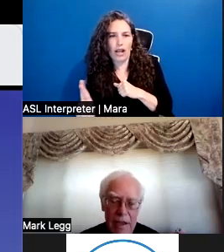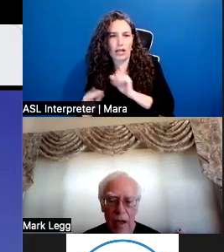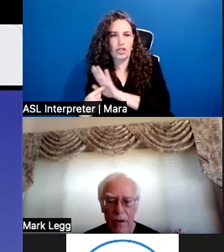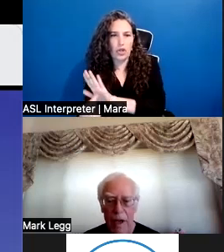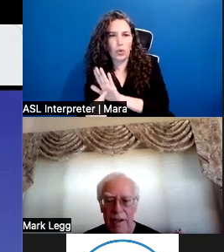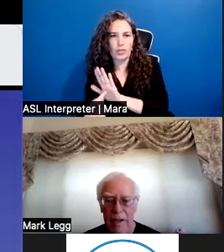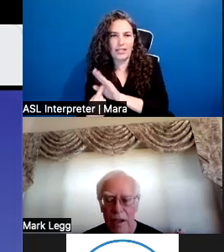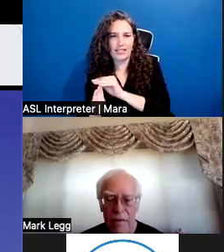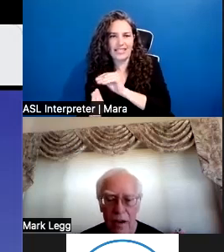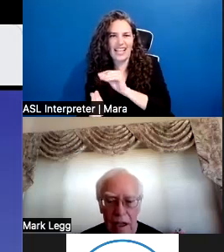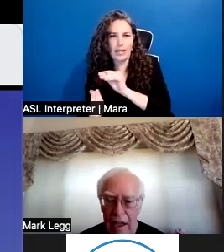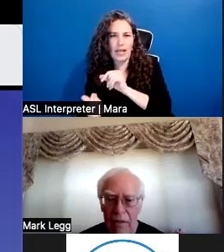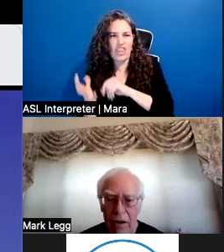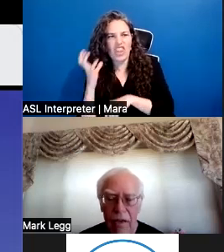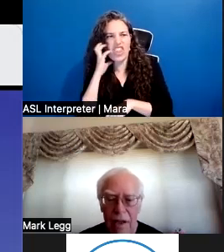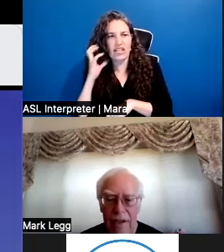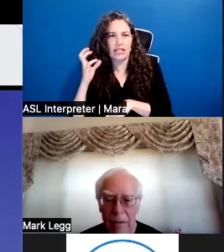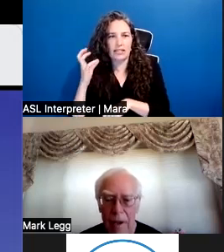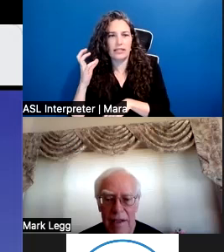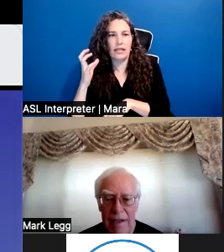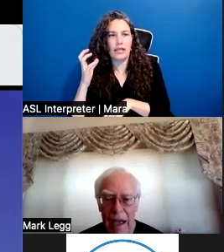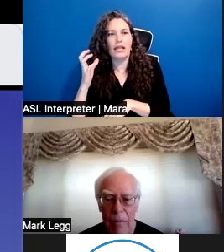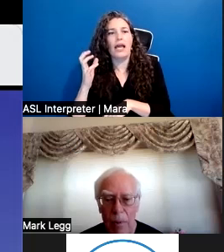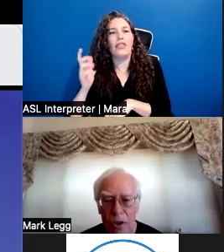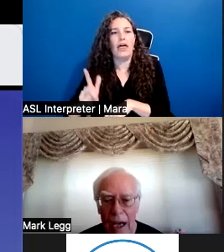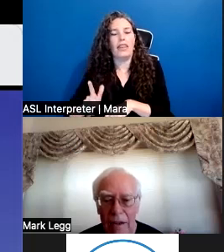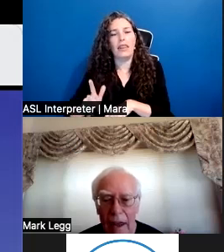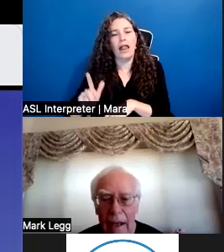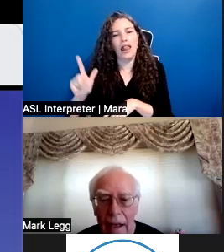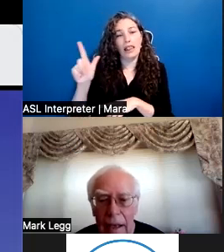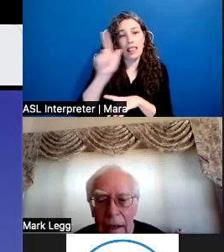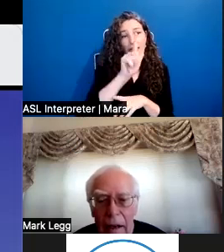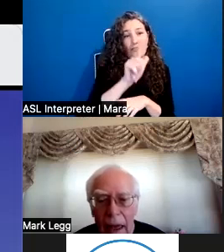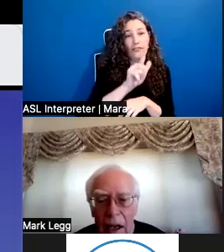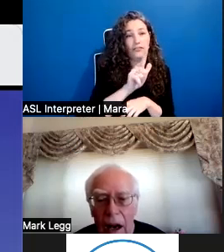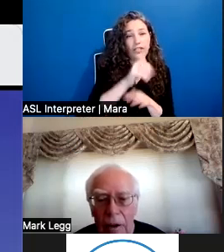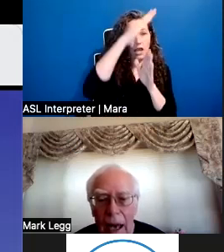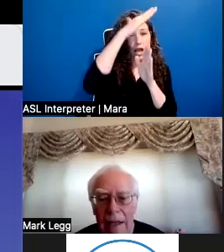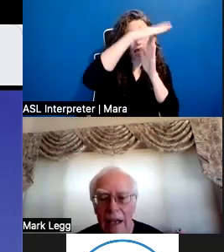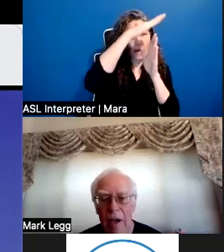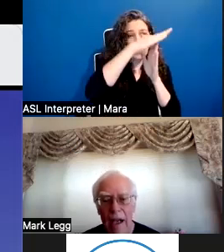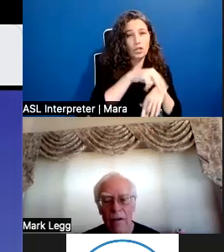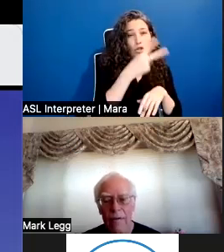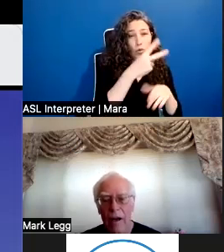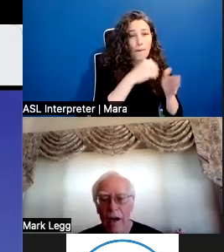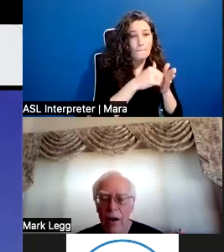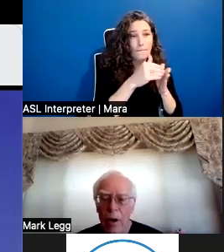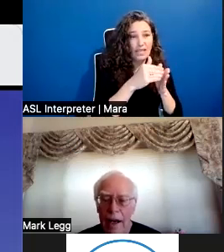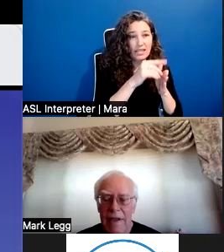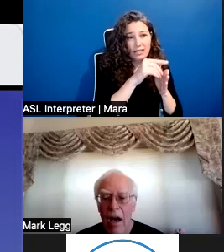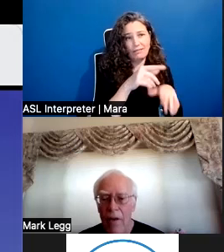see it's all the reds and yellows, very, very thin sediment. And it's the same on both sides of that Carlsbad and San Mateo